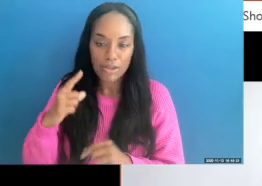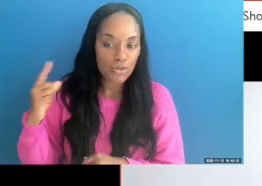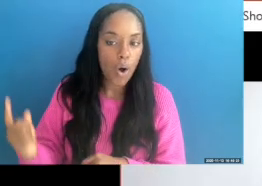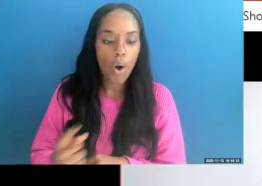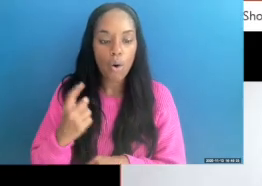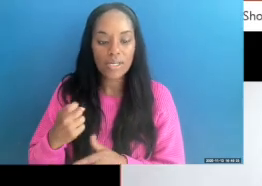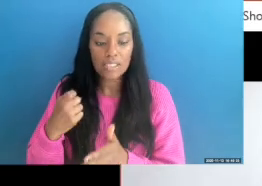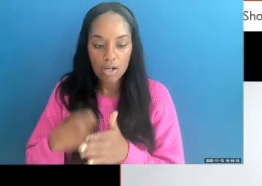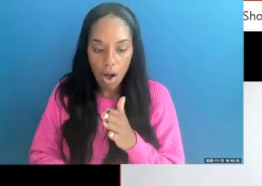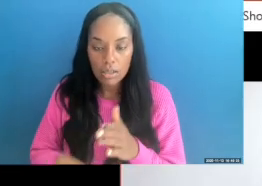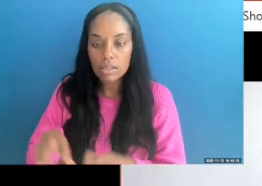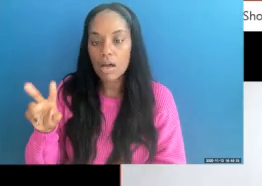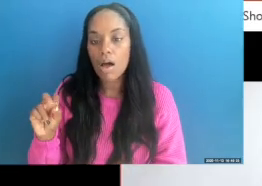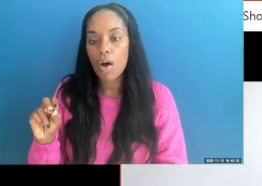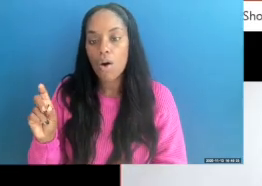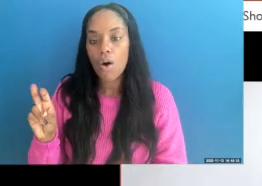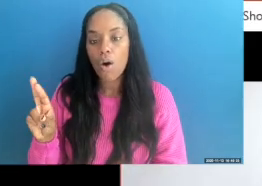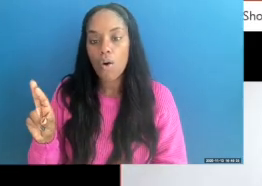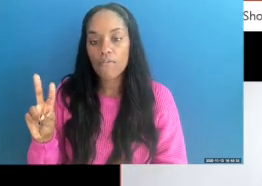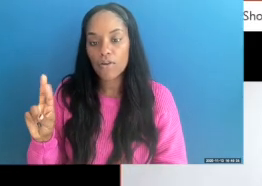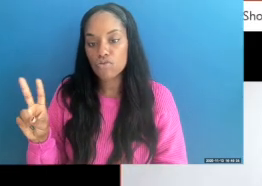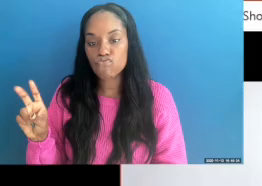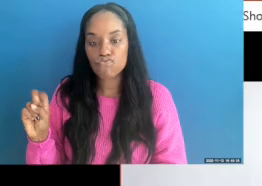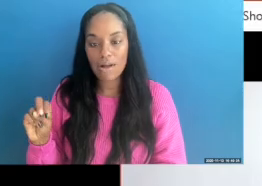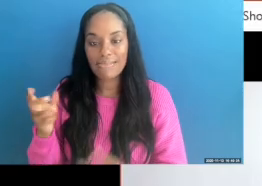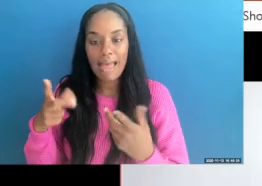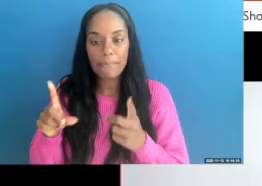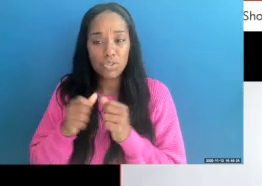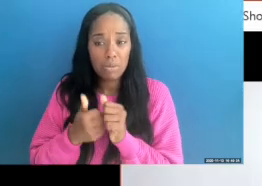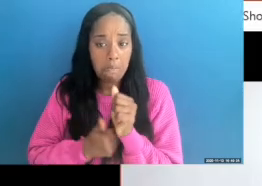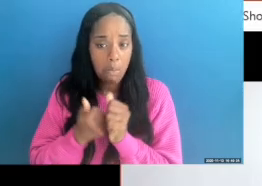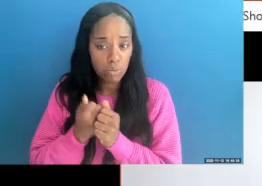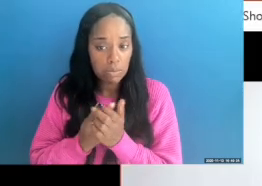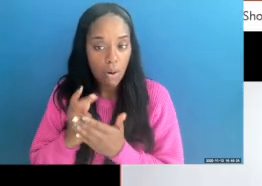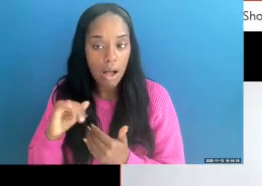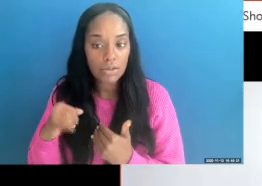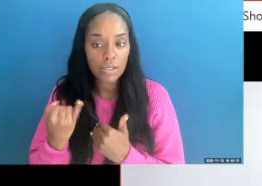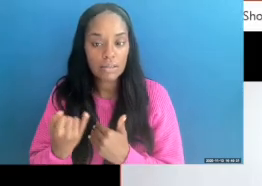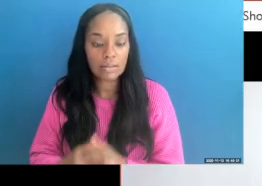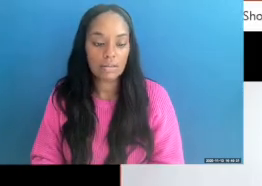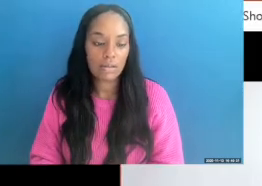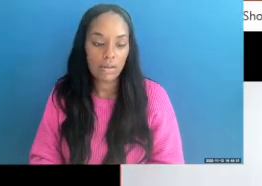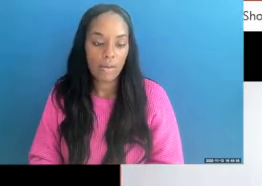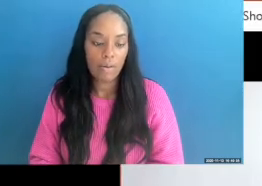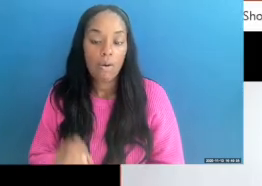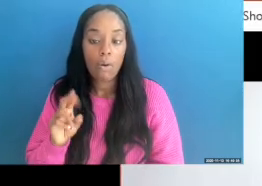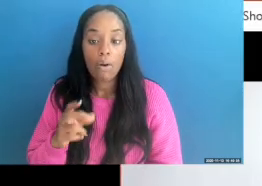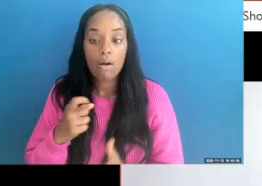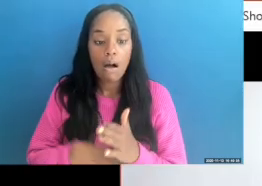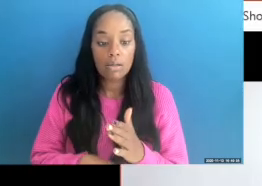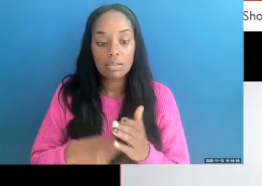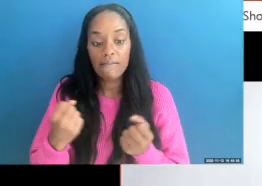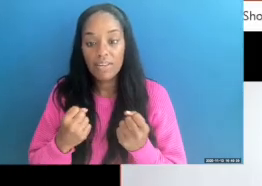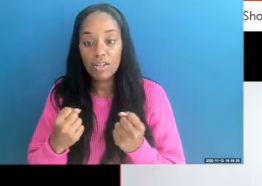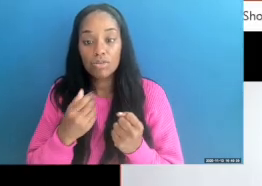inevitably there's always cost overruns that occurs with most projects, or